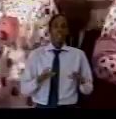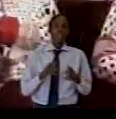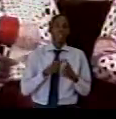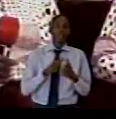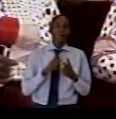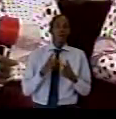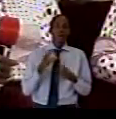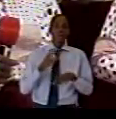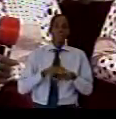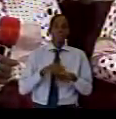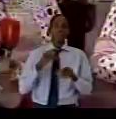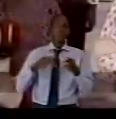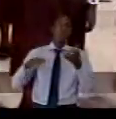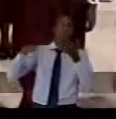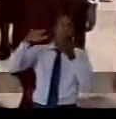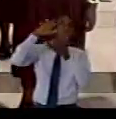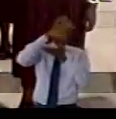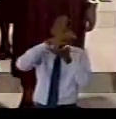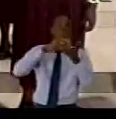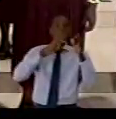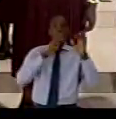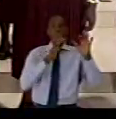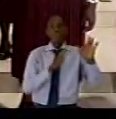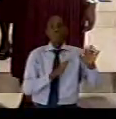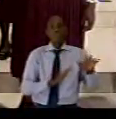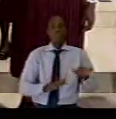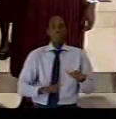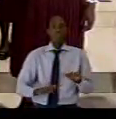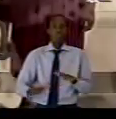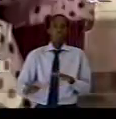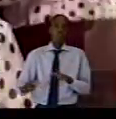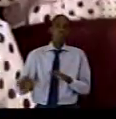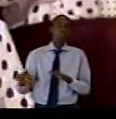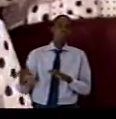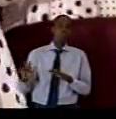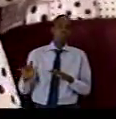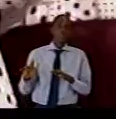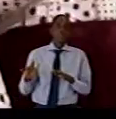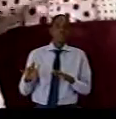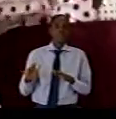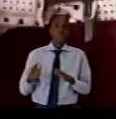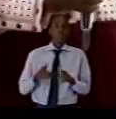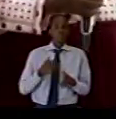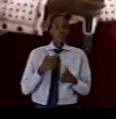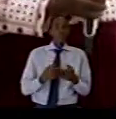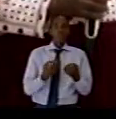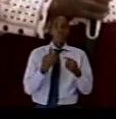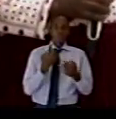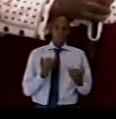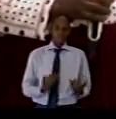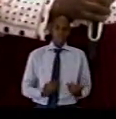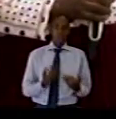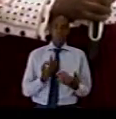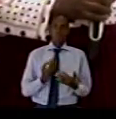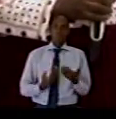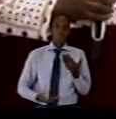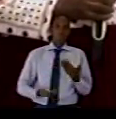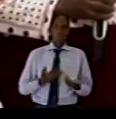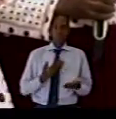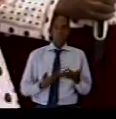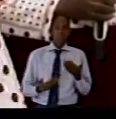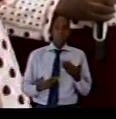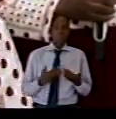land, or on the stormy sea, or on the stormy sea, then come what